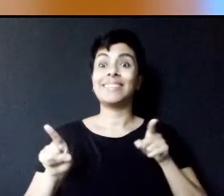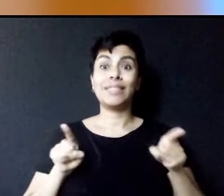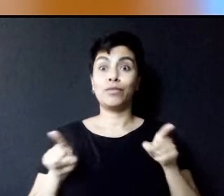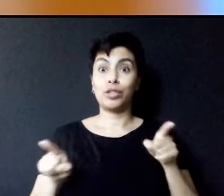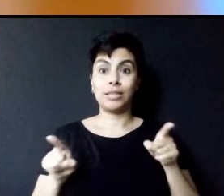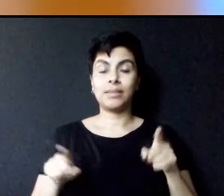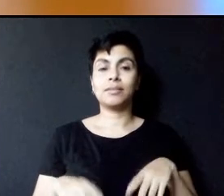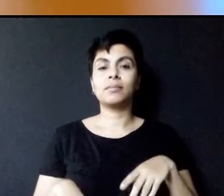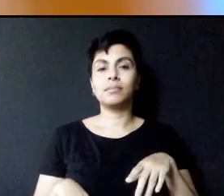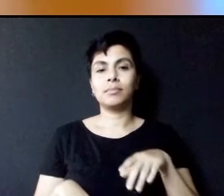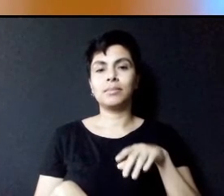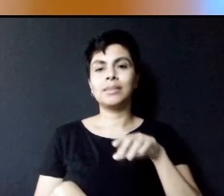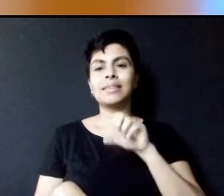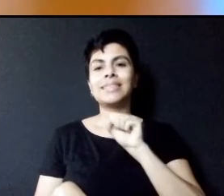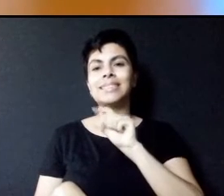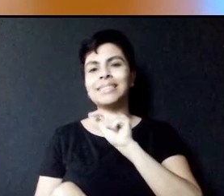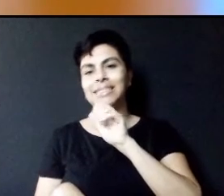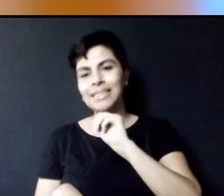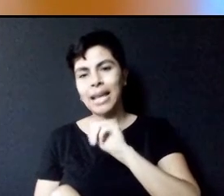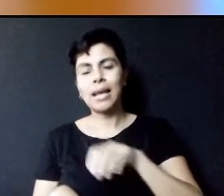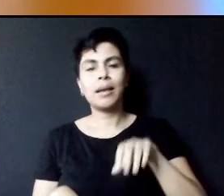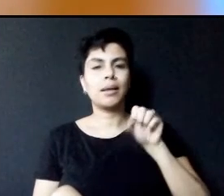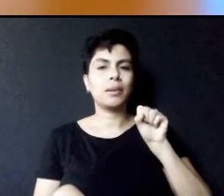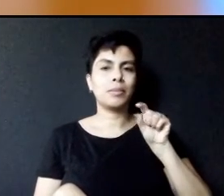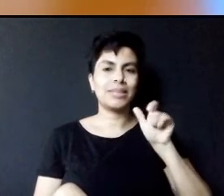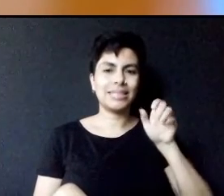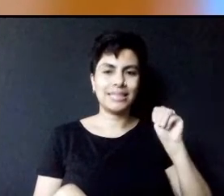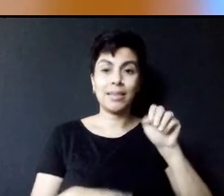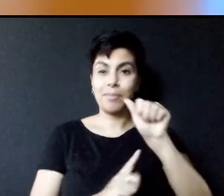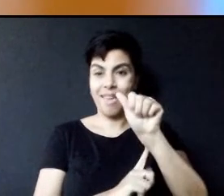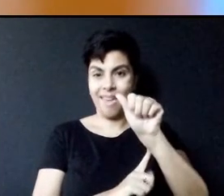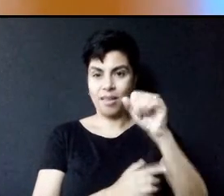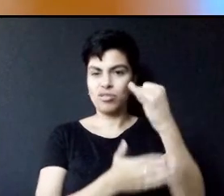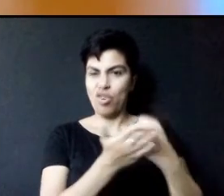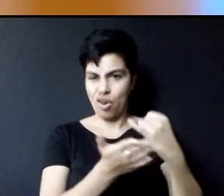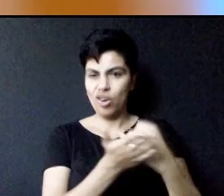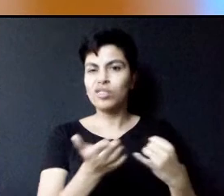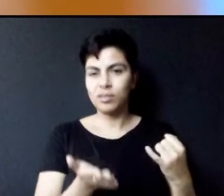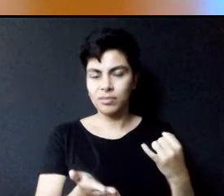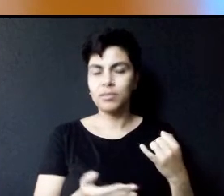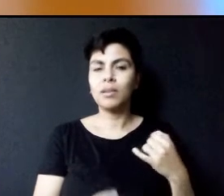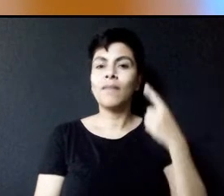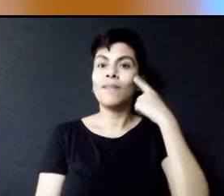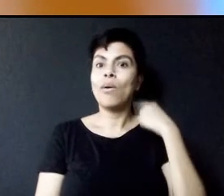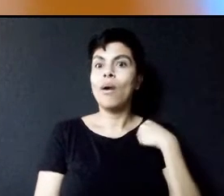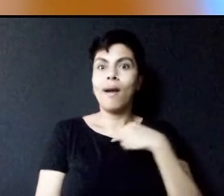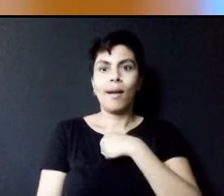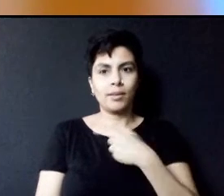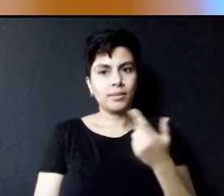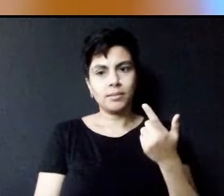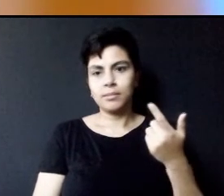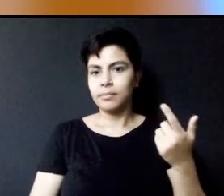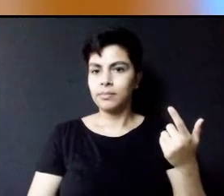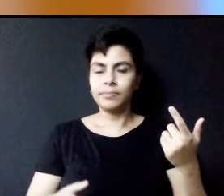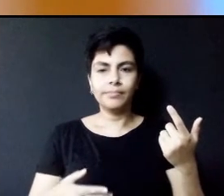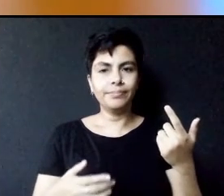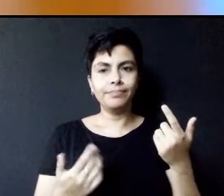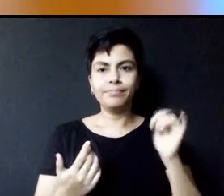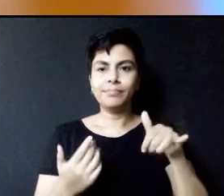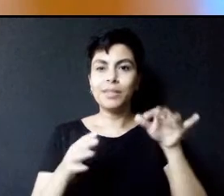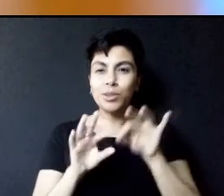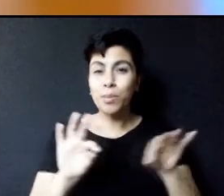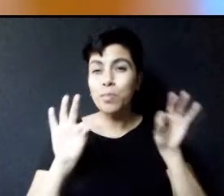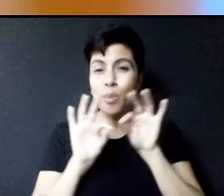major differentiation between STEM and STEAM, of course, is the A, which is art. And for us, that's a really